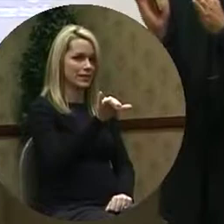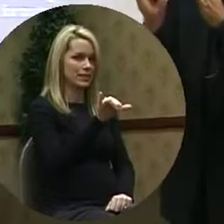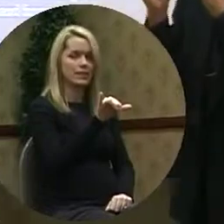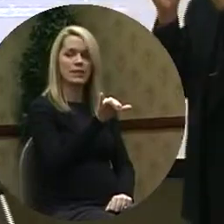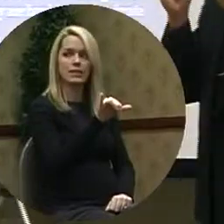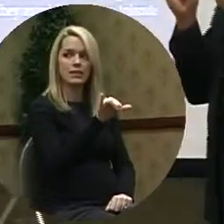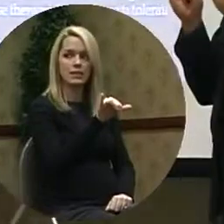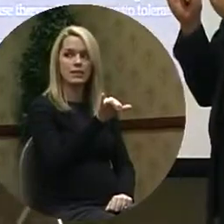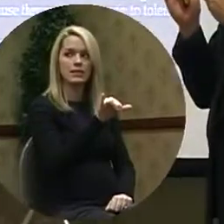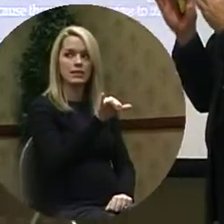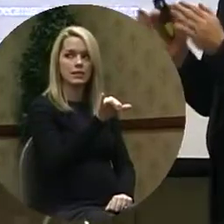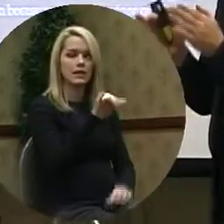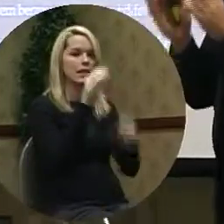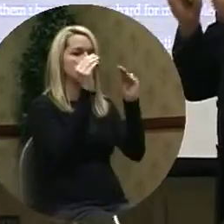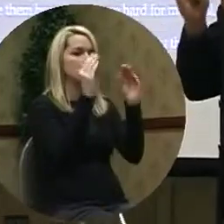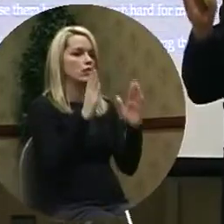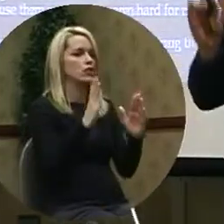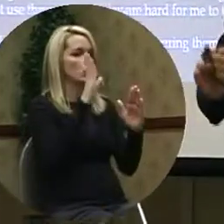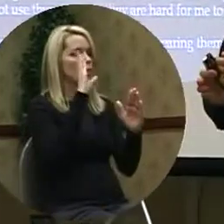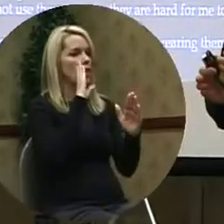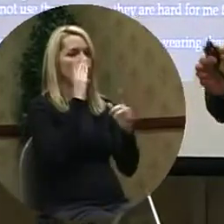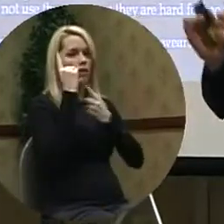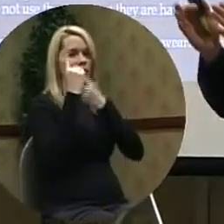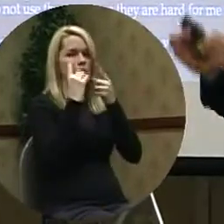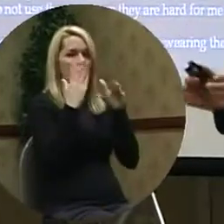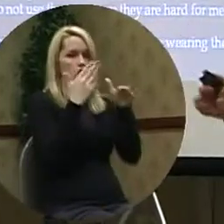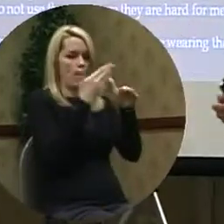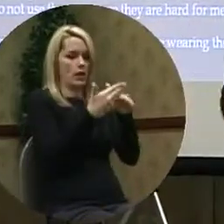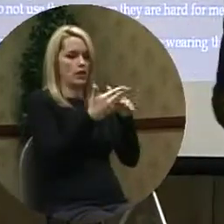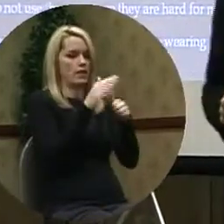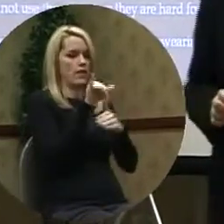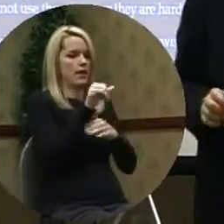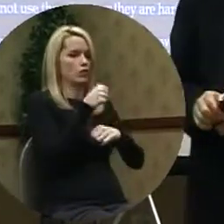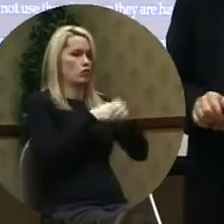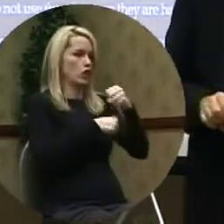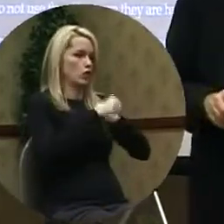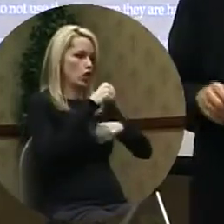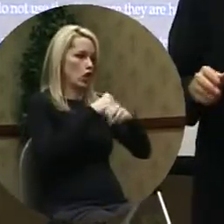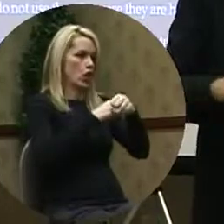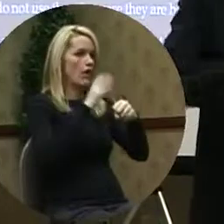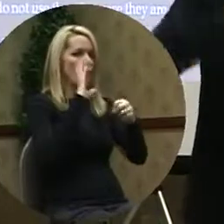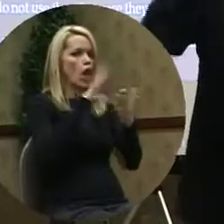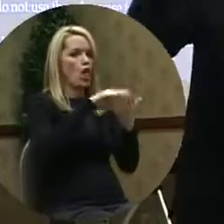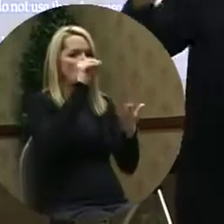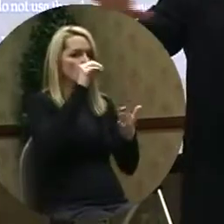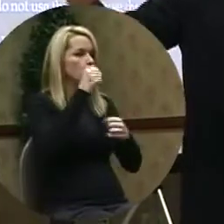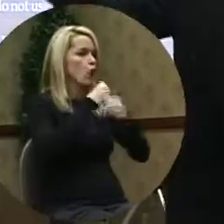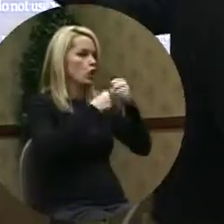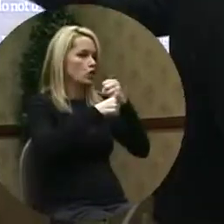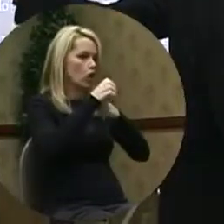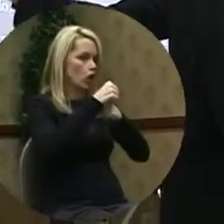also going to get is for them to think about interventions in that structure. If they're